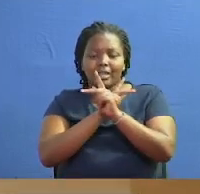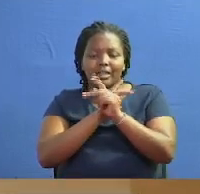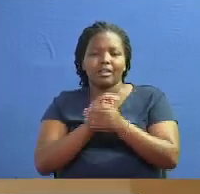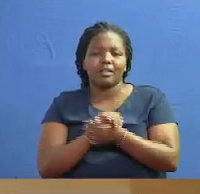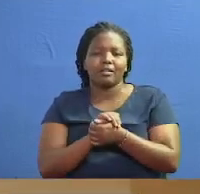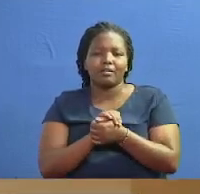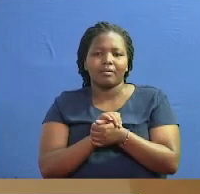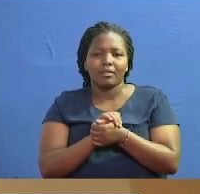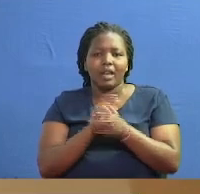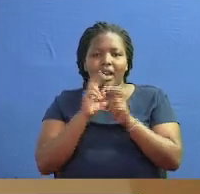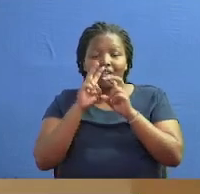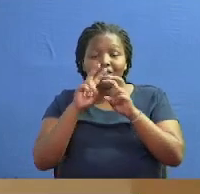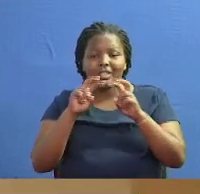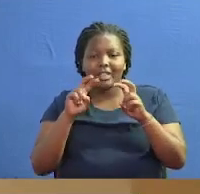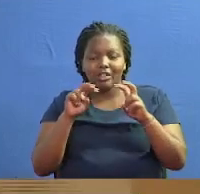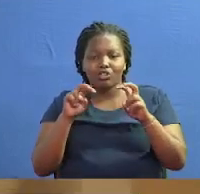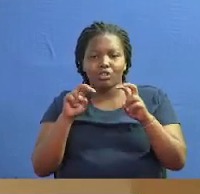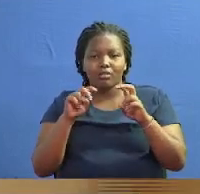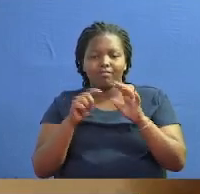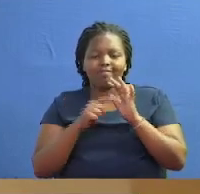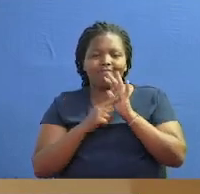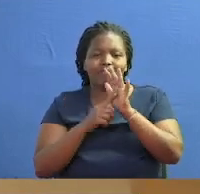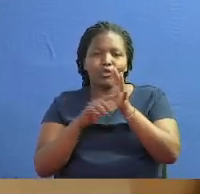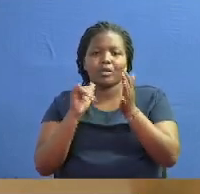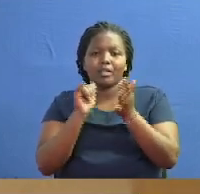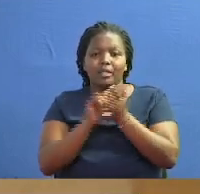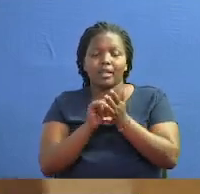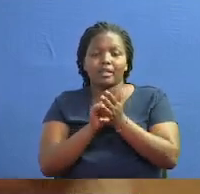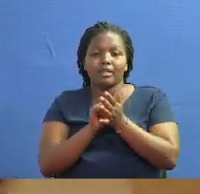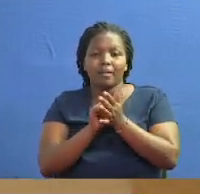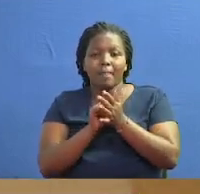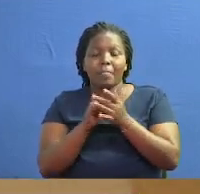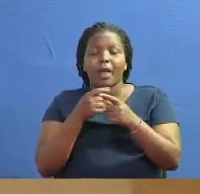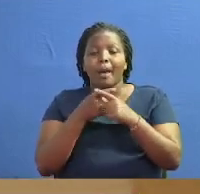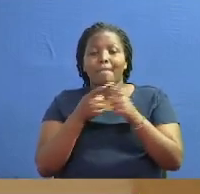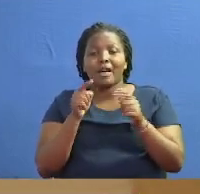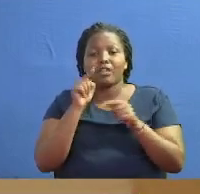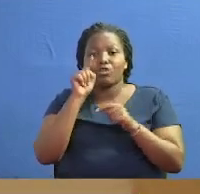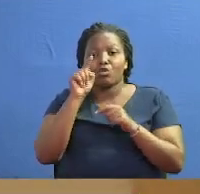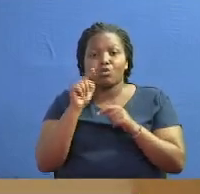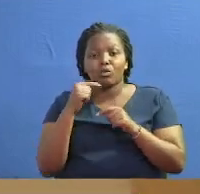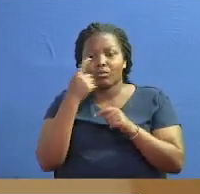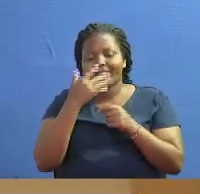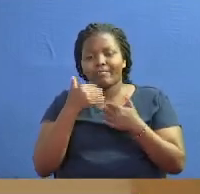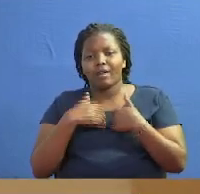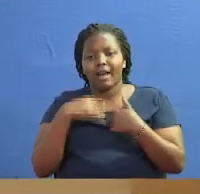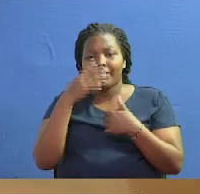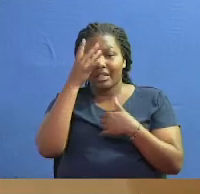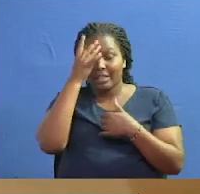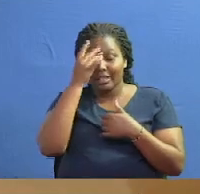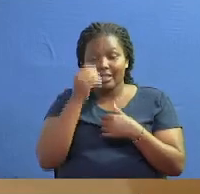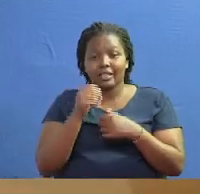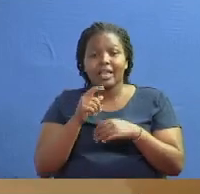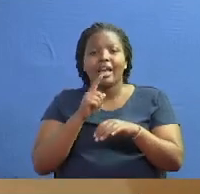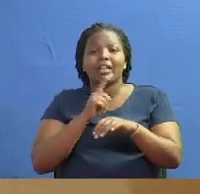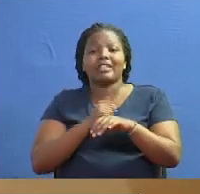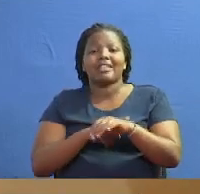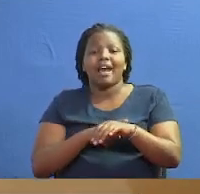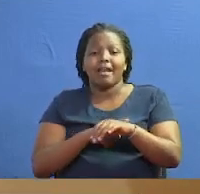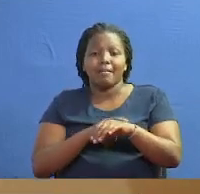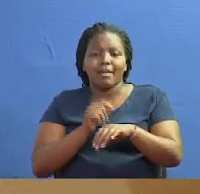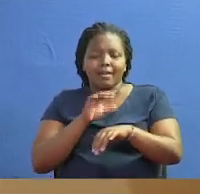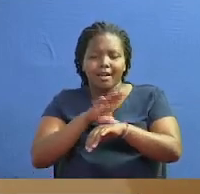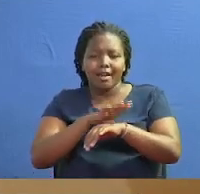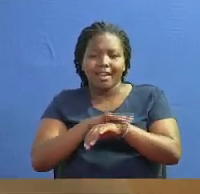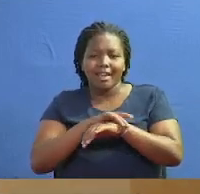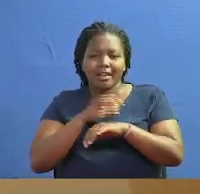from severity of malaria. But then remember, for those who are sickle cell disease sufferers themselves, then when they get the malaria itself, then they are more likely